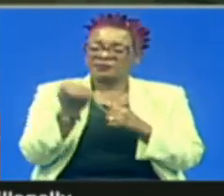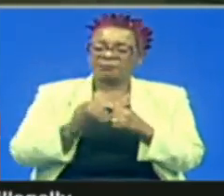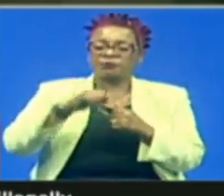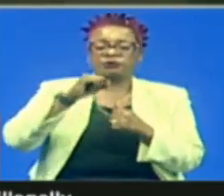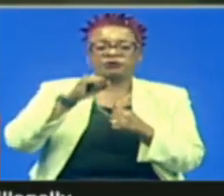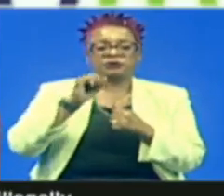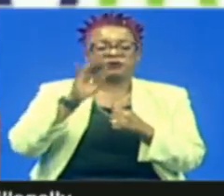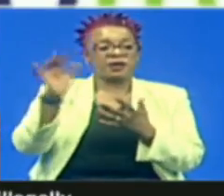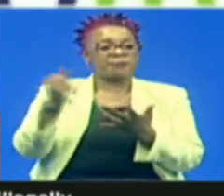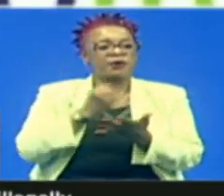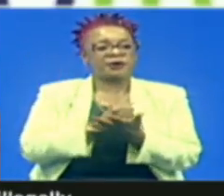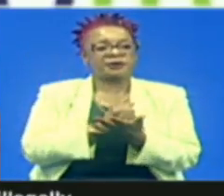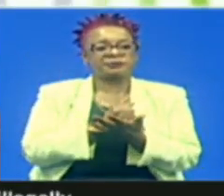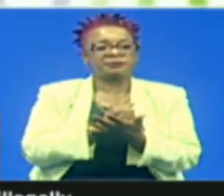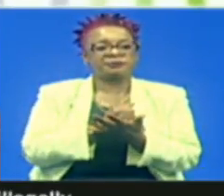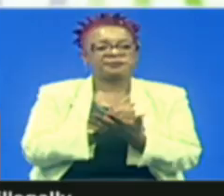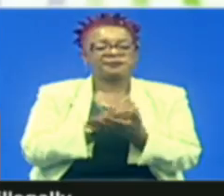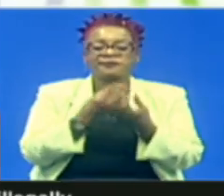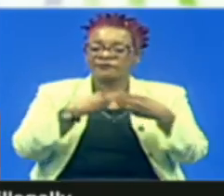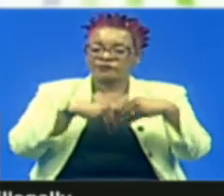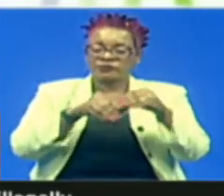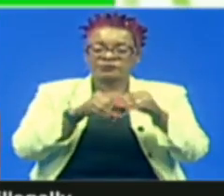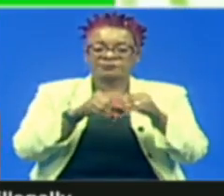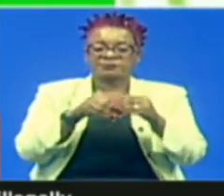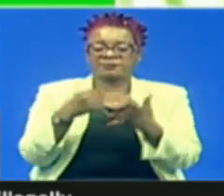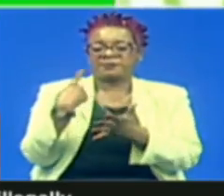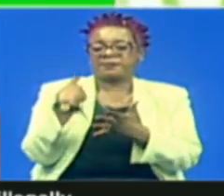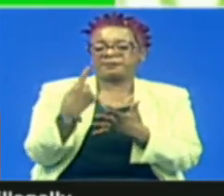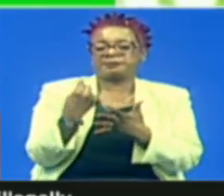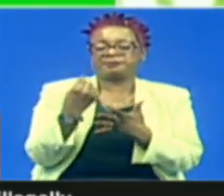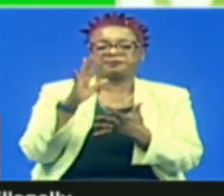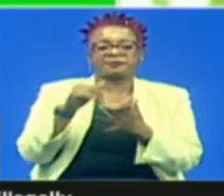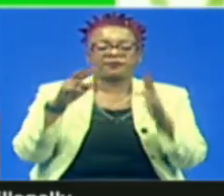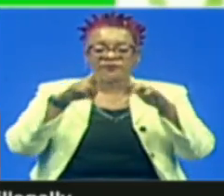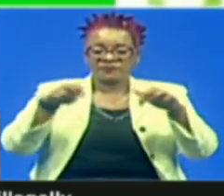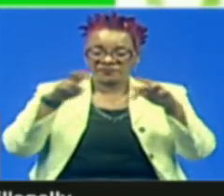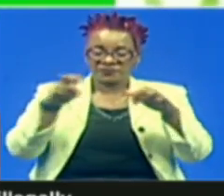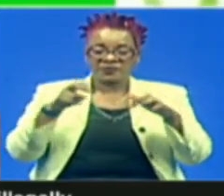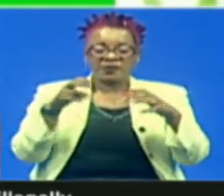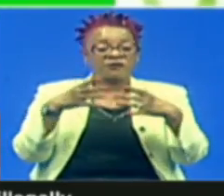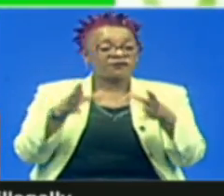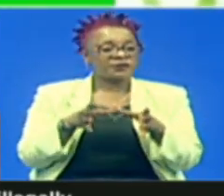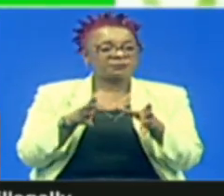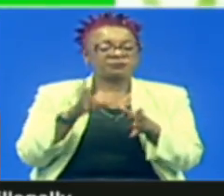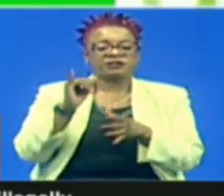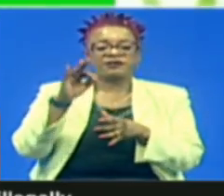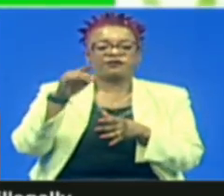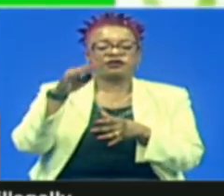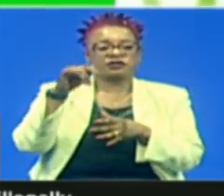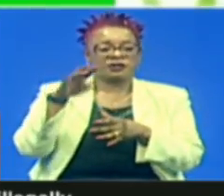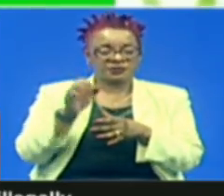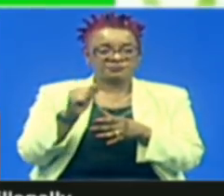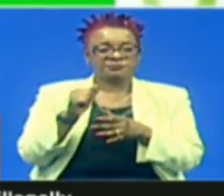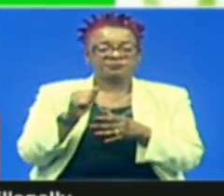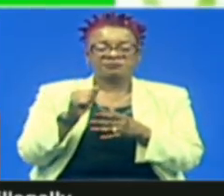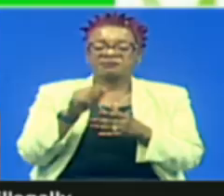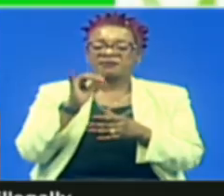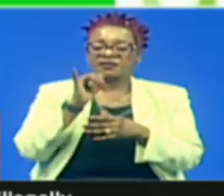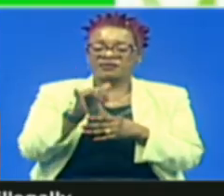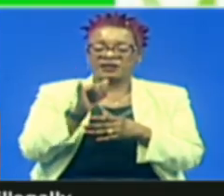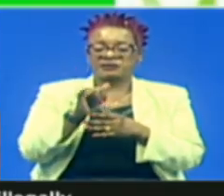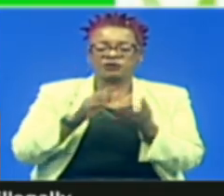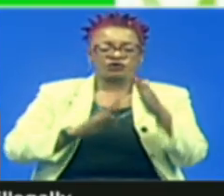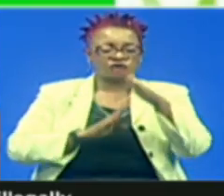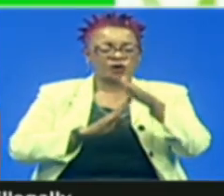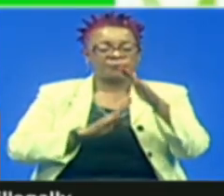their employers. According to the latest findings released by research firm Infotrack, unemployment tops the list of concerns among